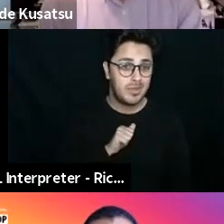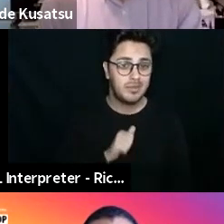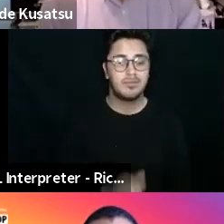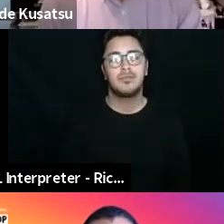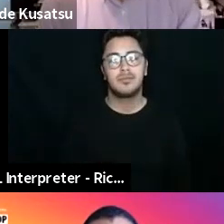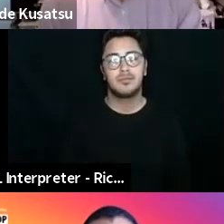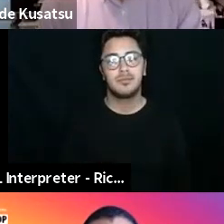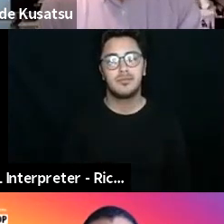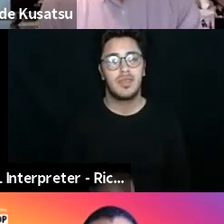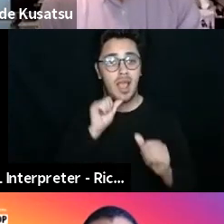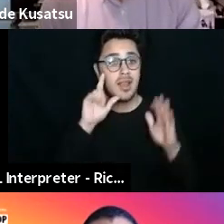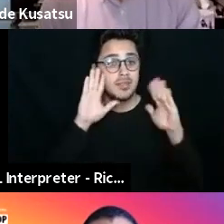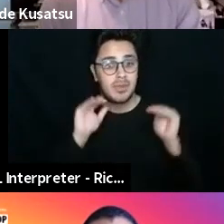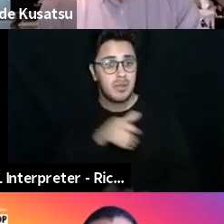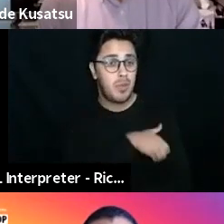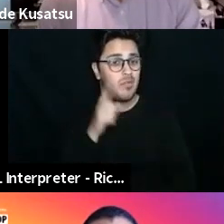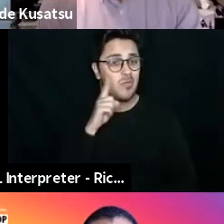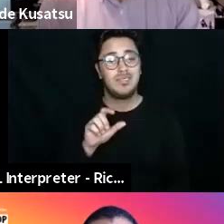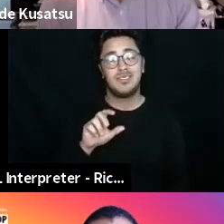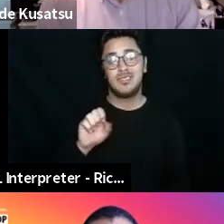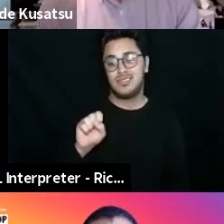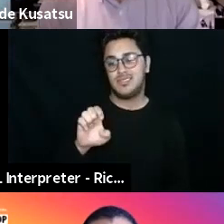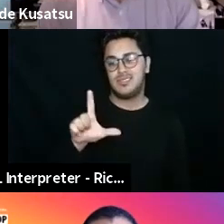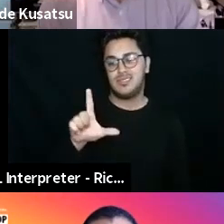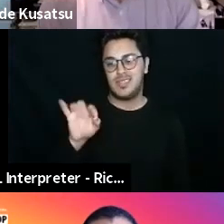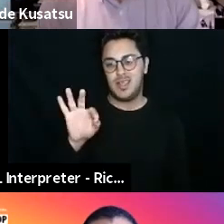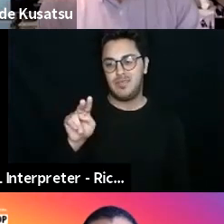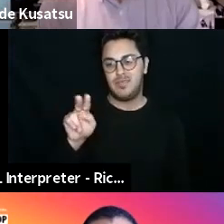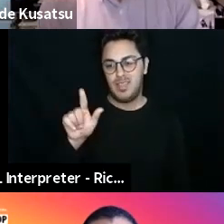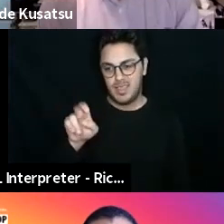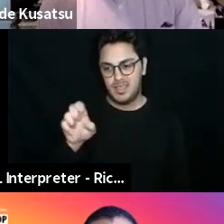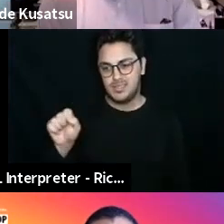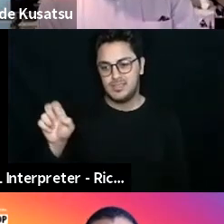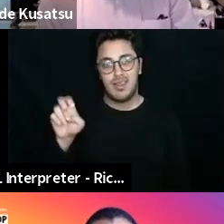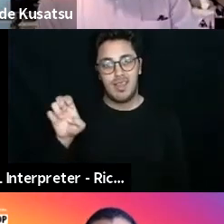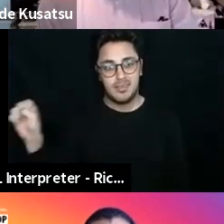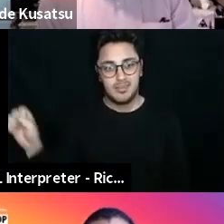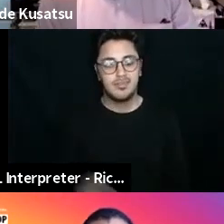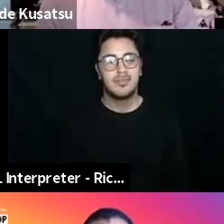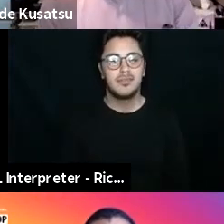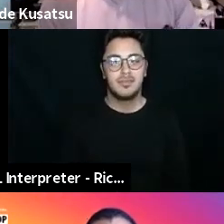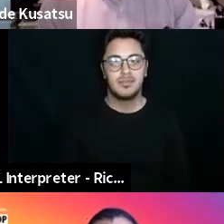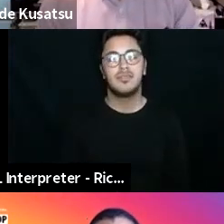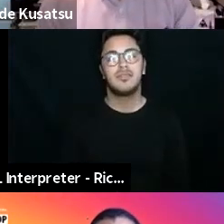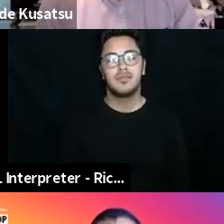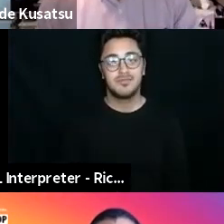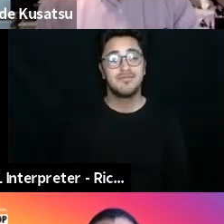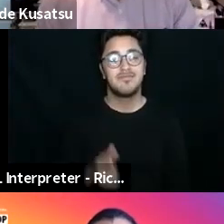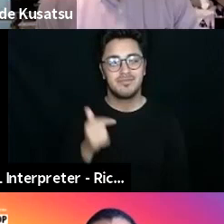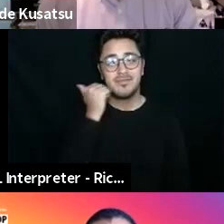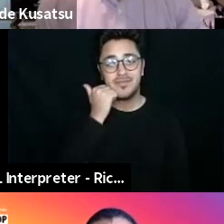Unexpected Power of Selflessness. While at CNN, Richard was the first Asian American to anchor a daily national